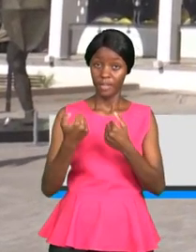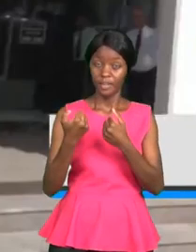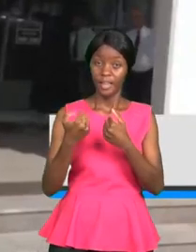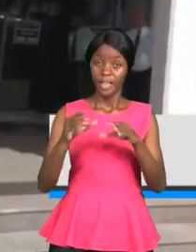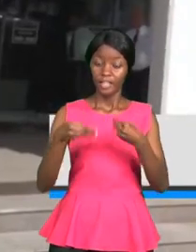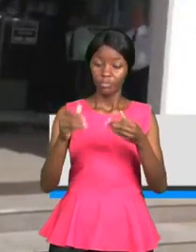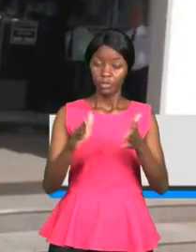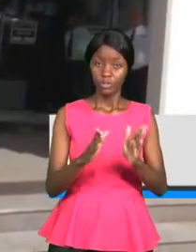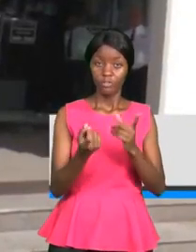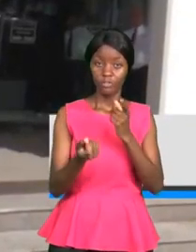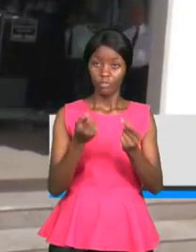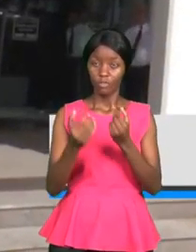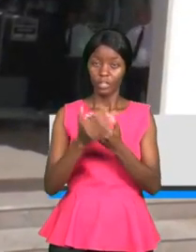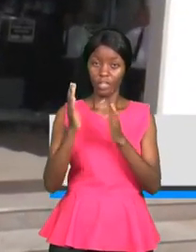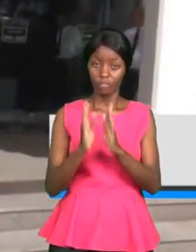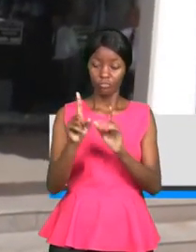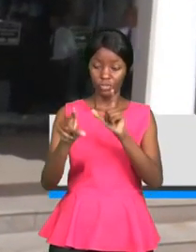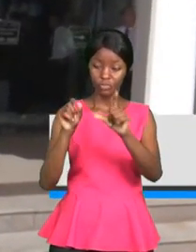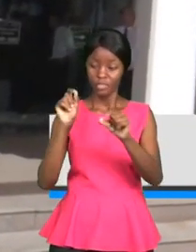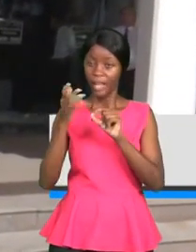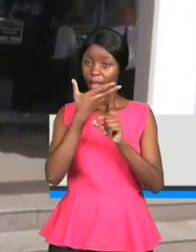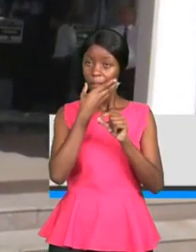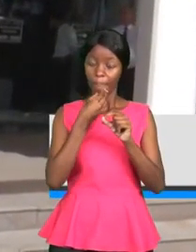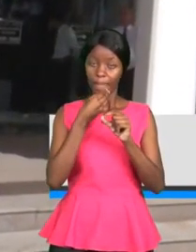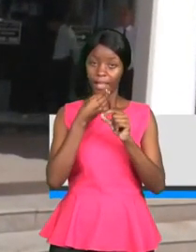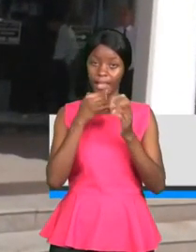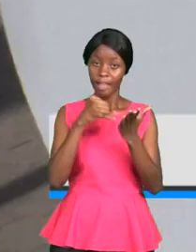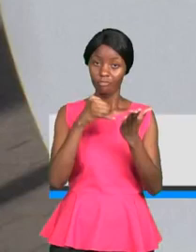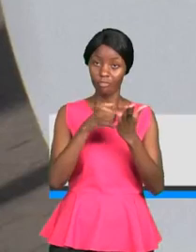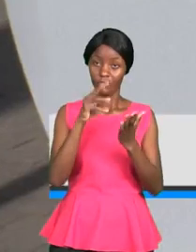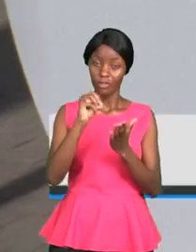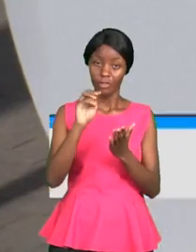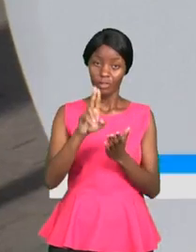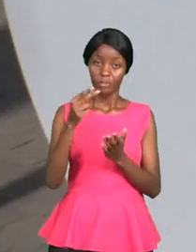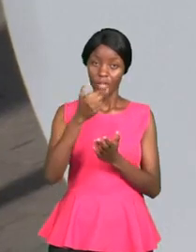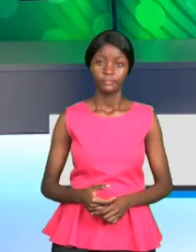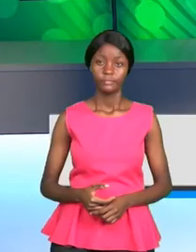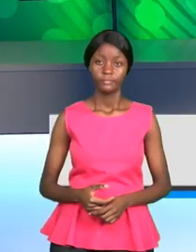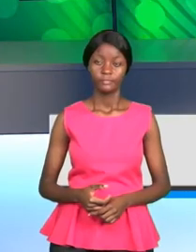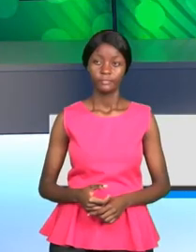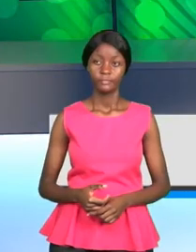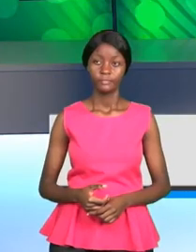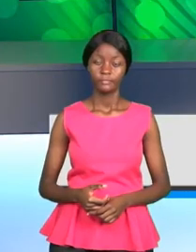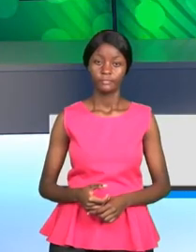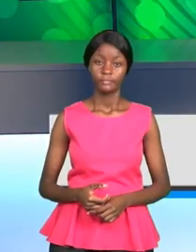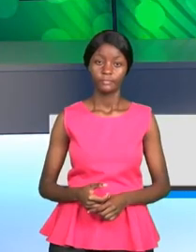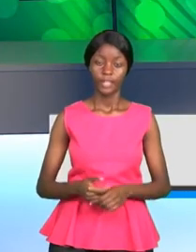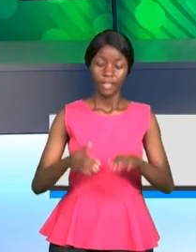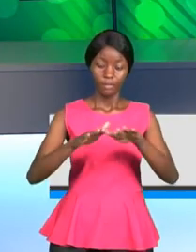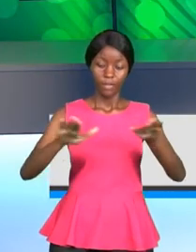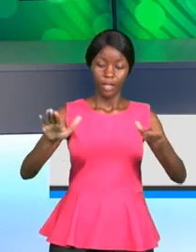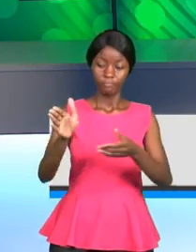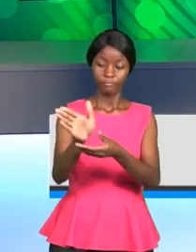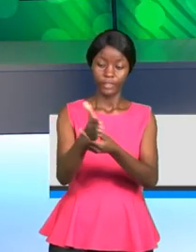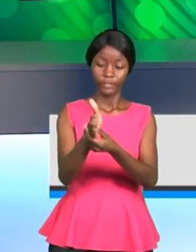a platform to a few careful selected male artists, including Mohammed El Baz. Floating sturgeon